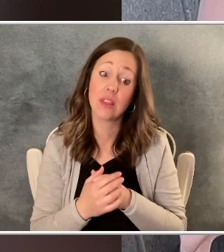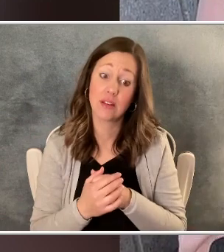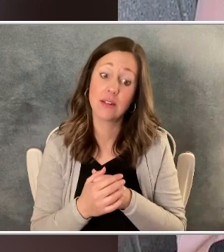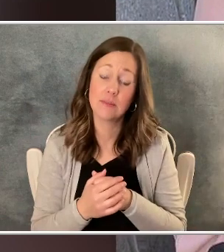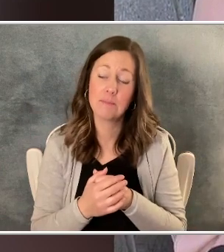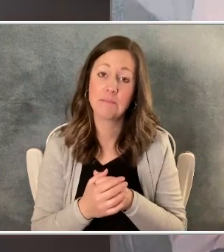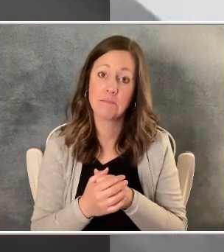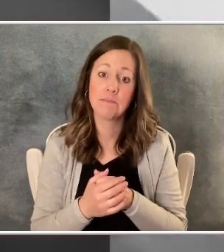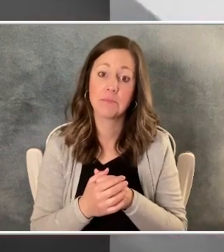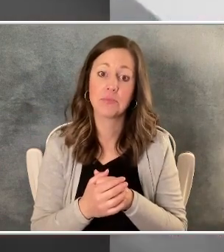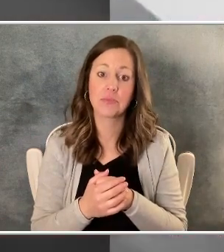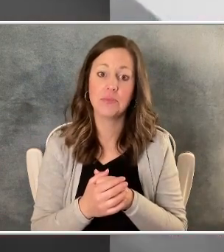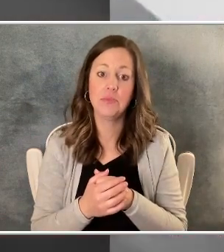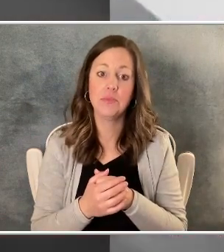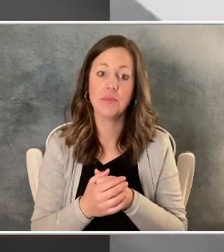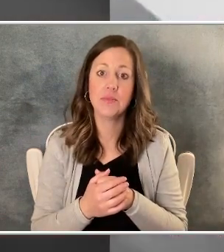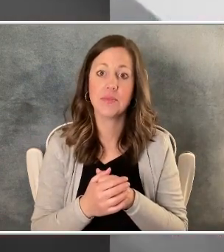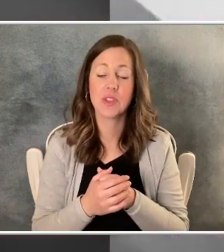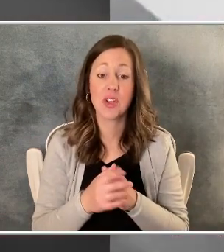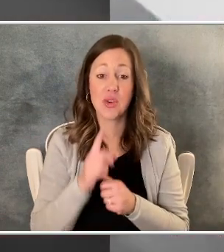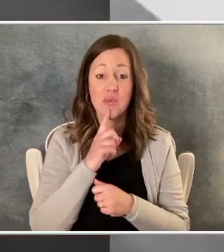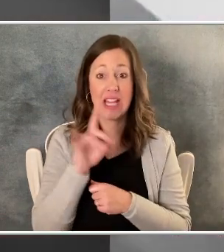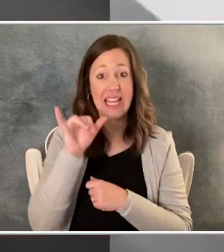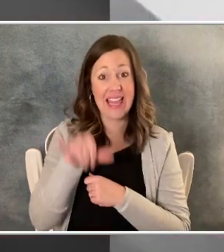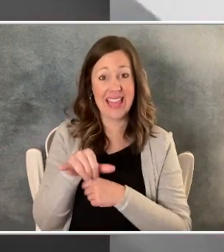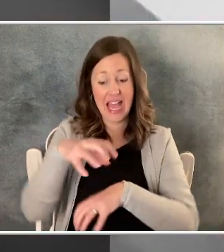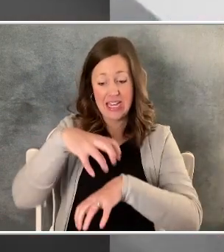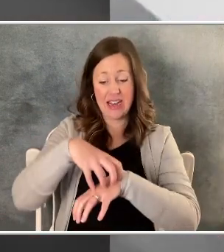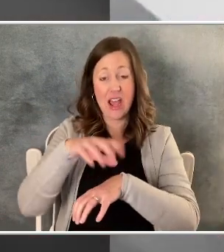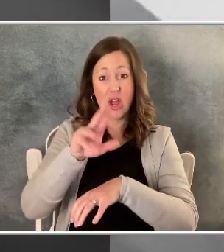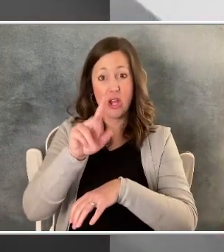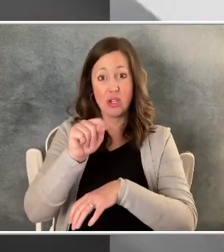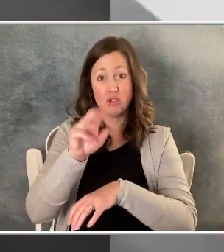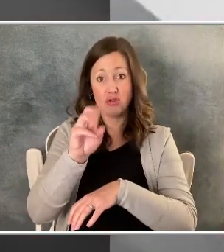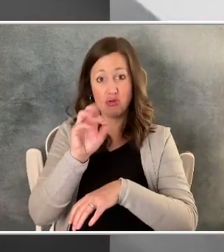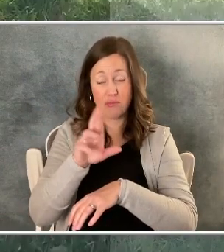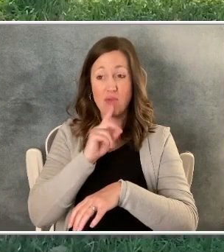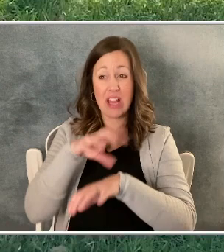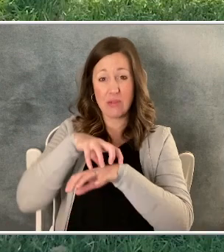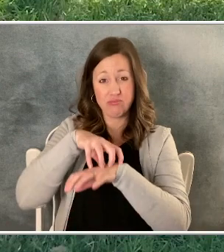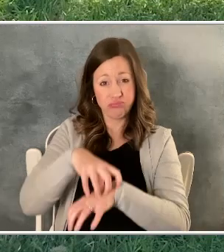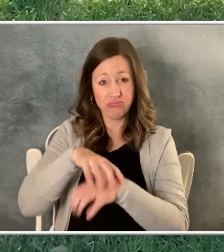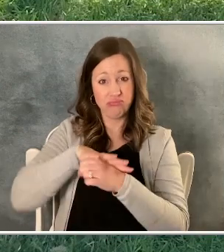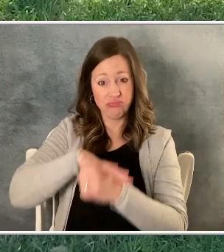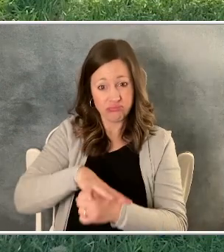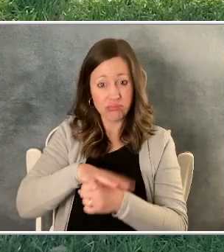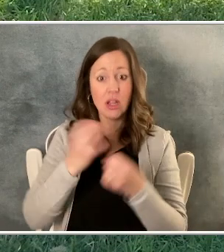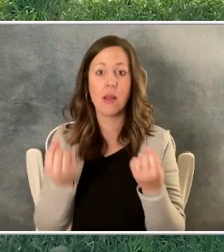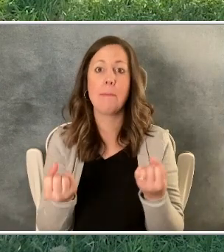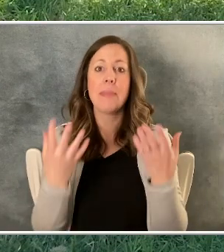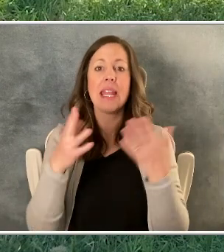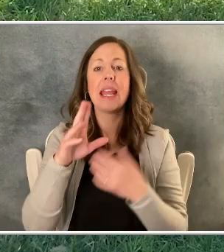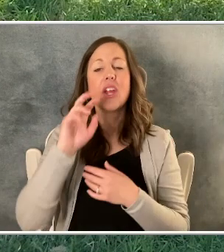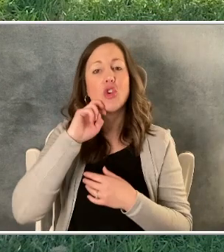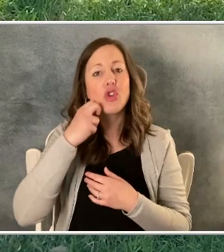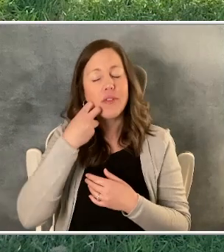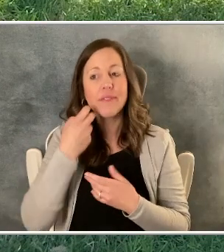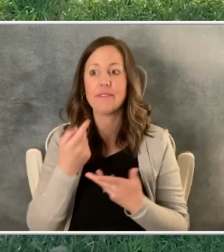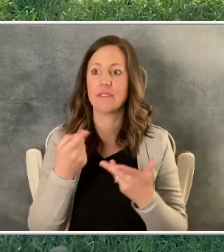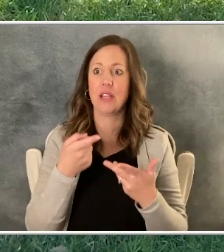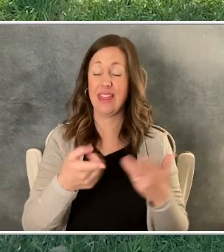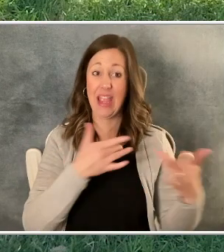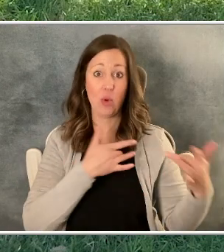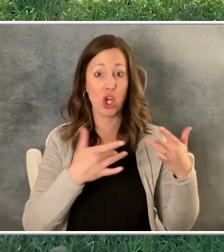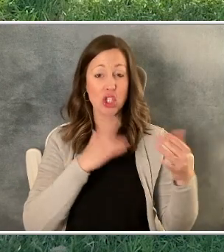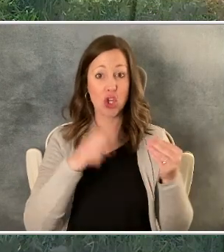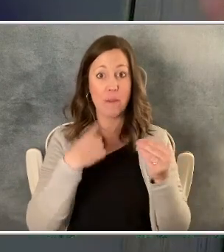thing is that it was pushing on multiple of her cranial nerves in her brain. So they were worried about her being able to talk. They were worried about eyesight. They were worried about being